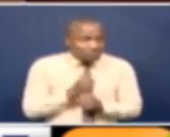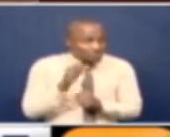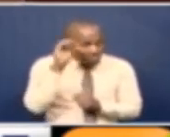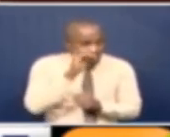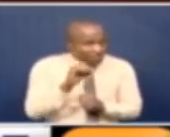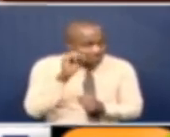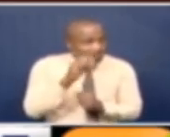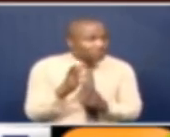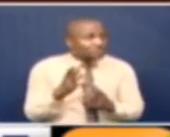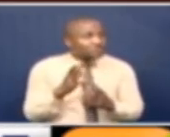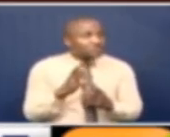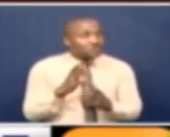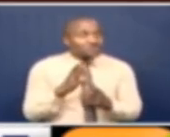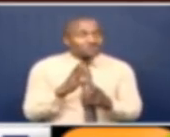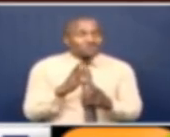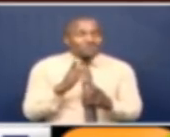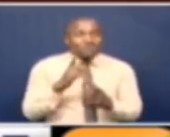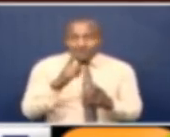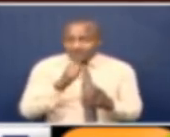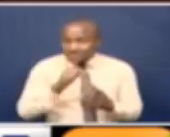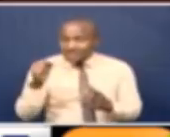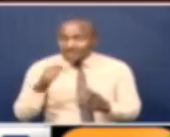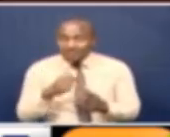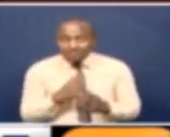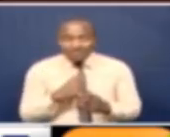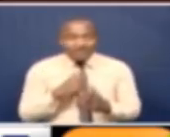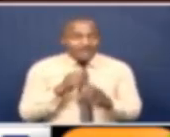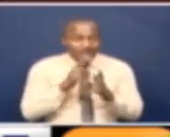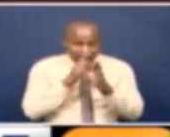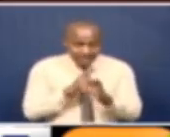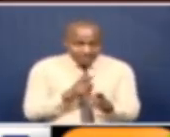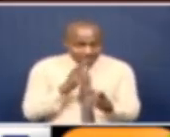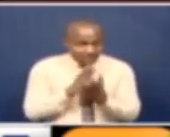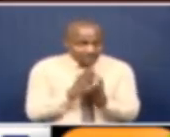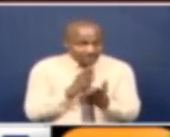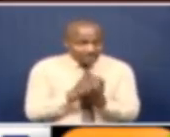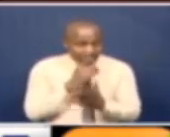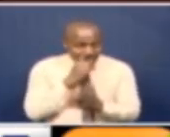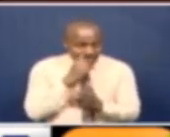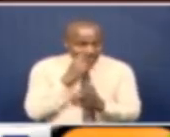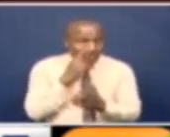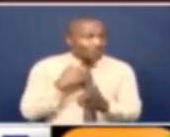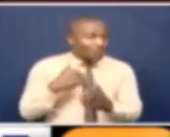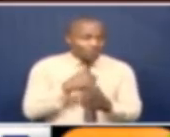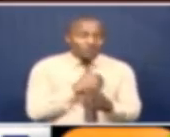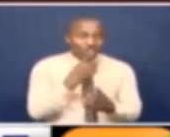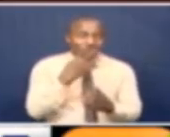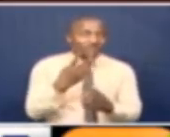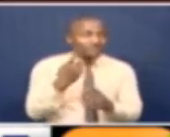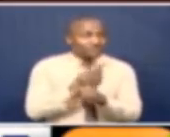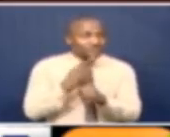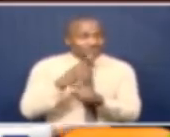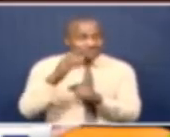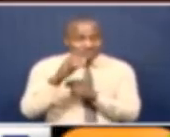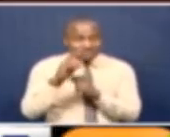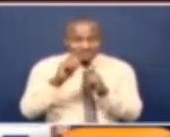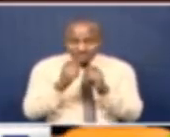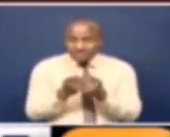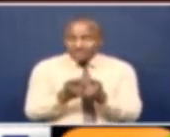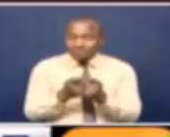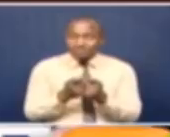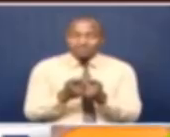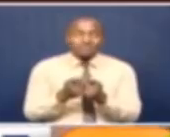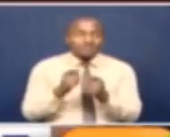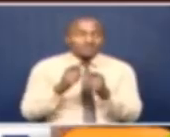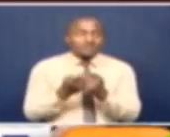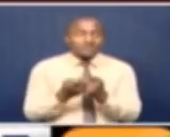completely one-sided. For me, I respect the fact that we are 45 different tribes in this country. Is it 45 or 43?